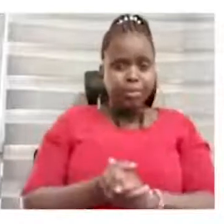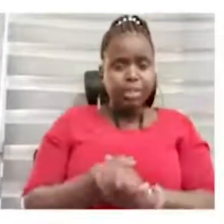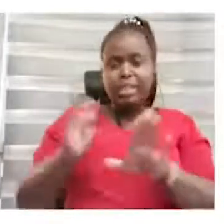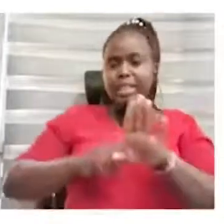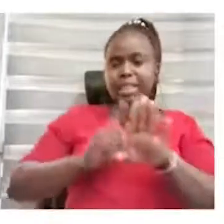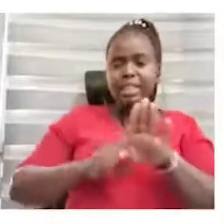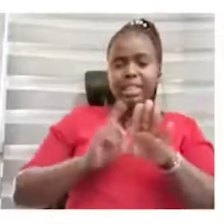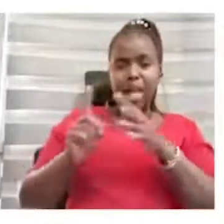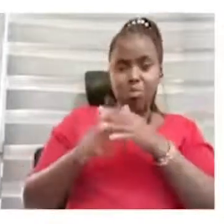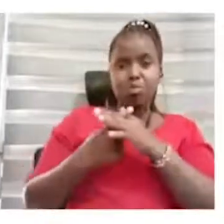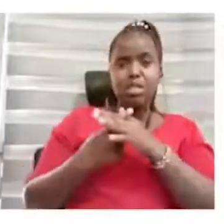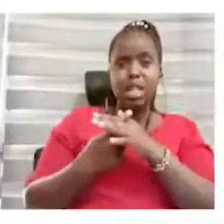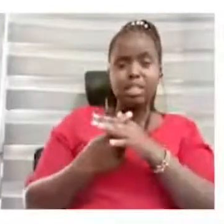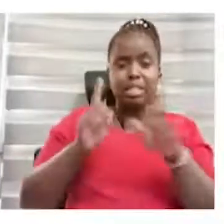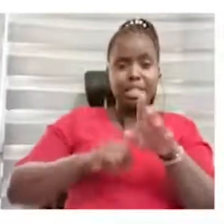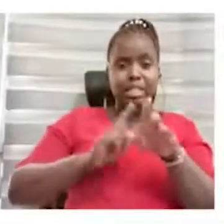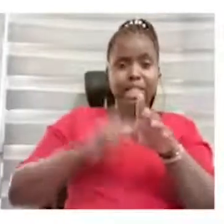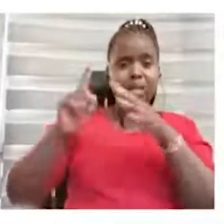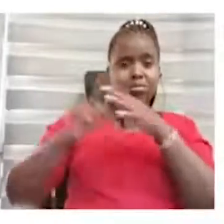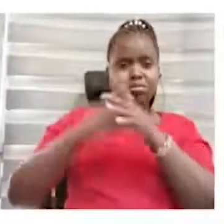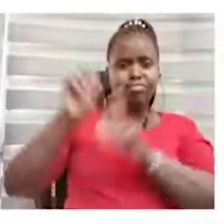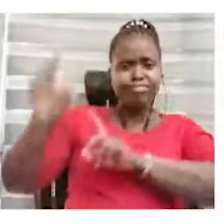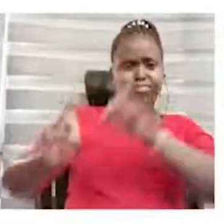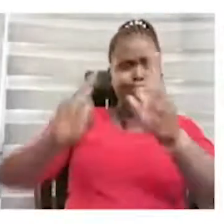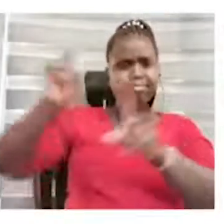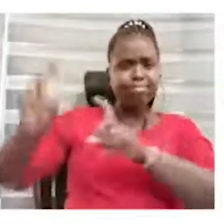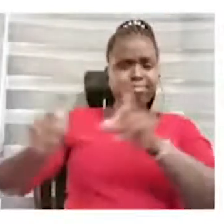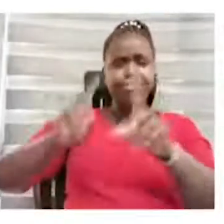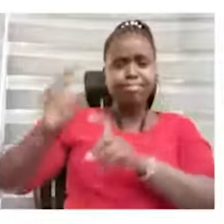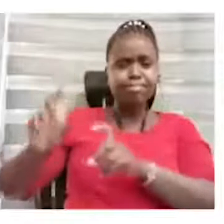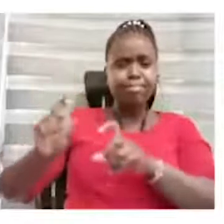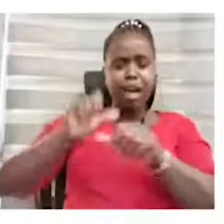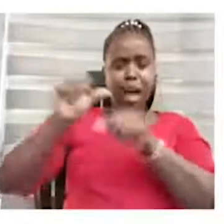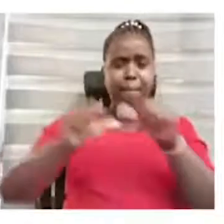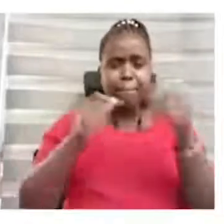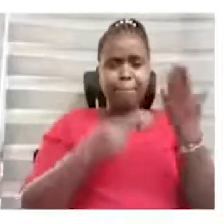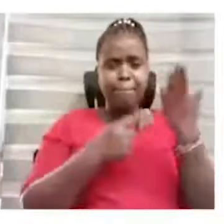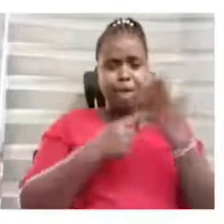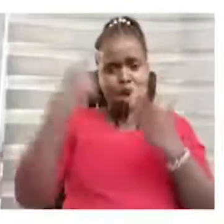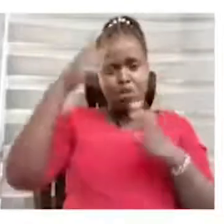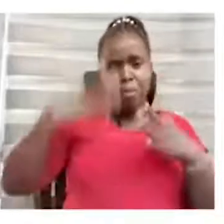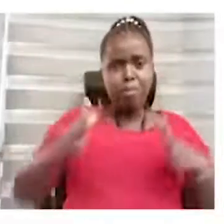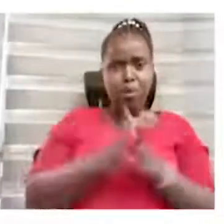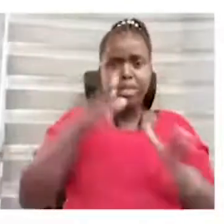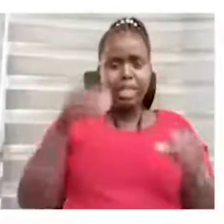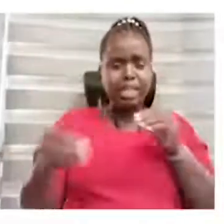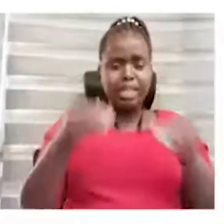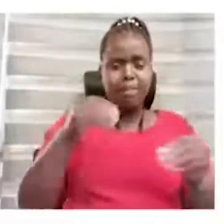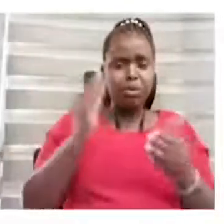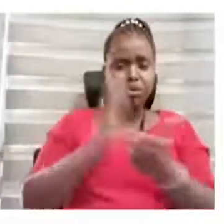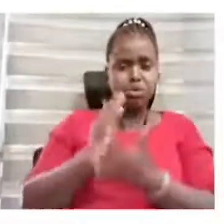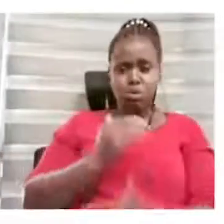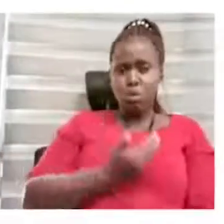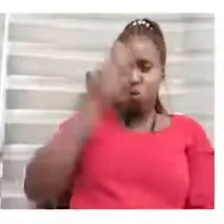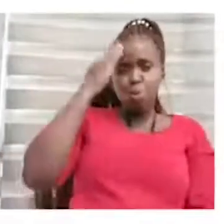work, when we started with the question on, what is the digital inclusion of people with disabilities, we realized that there wasn't